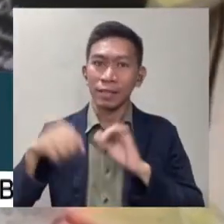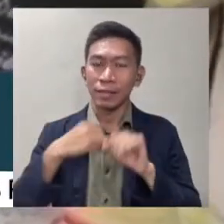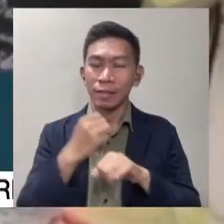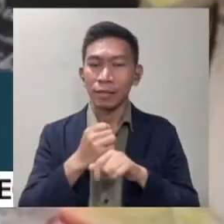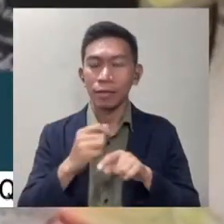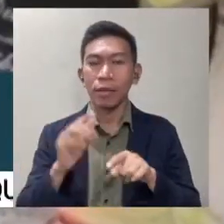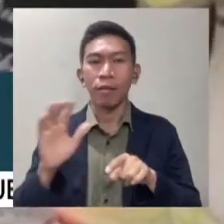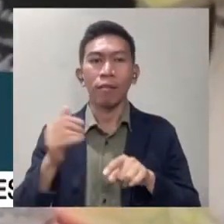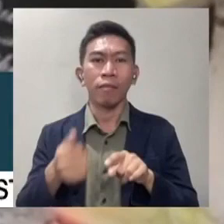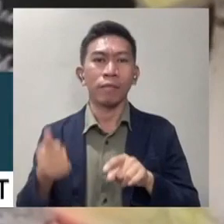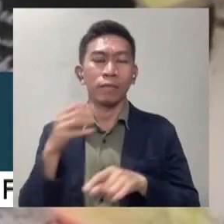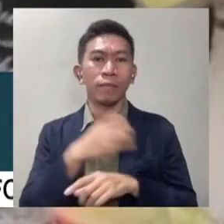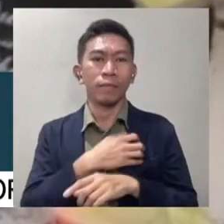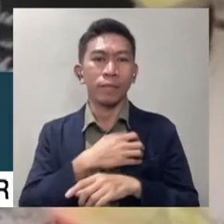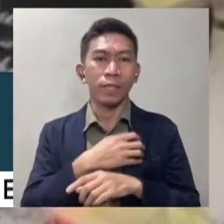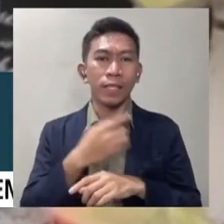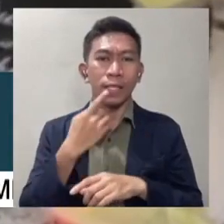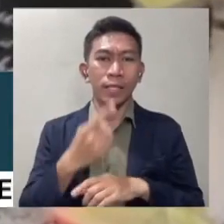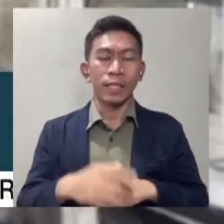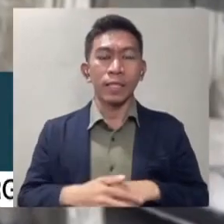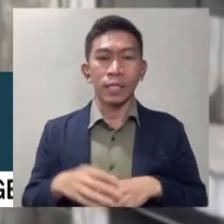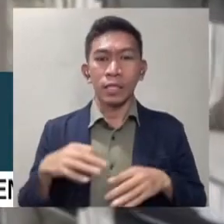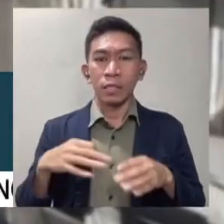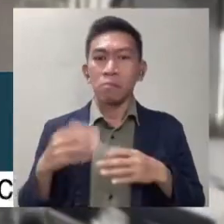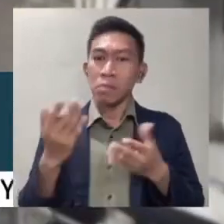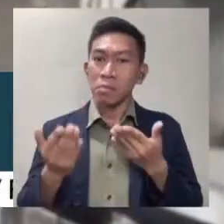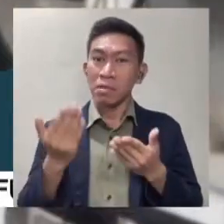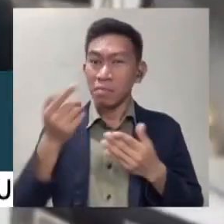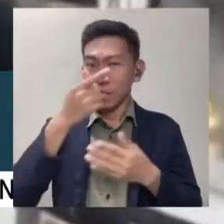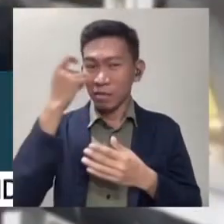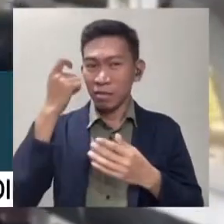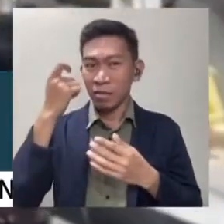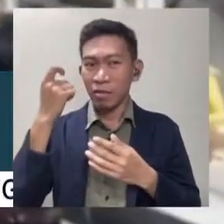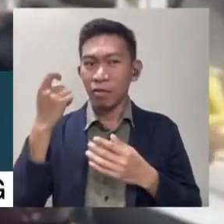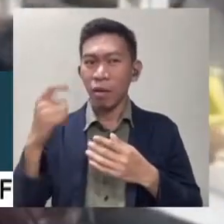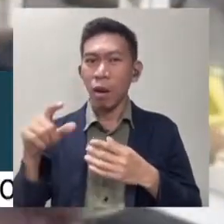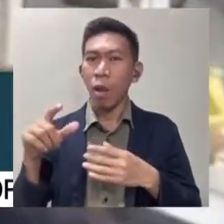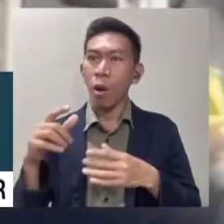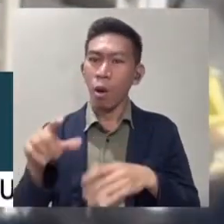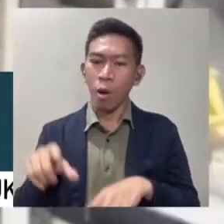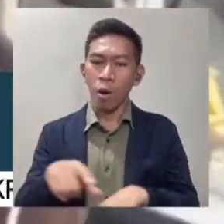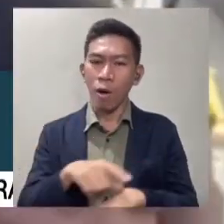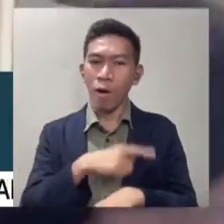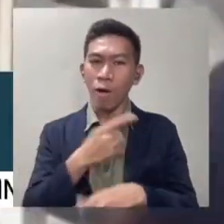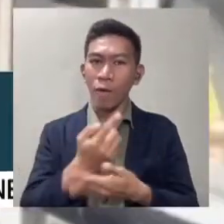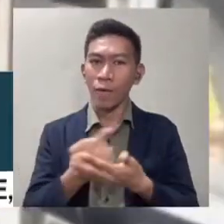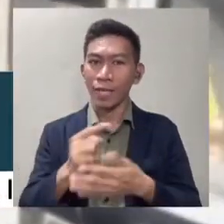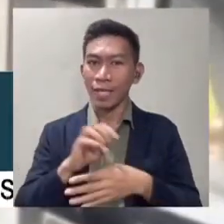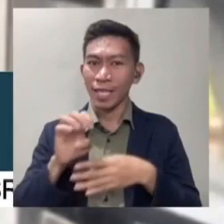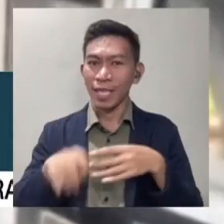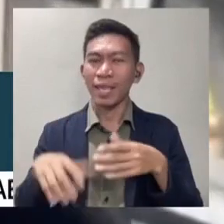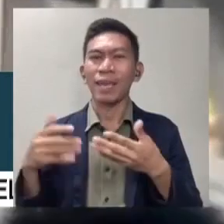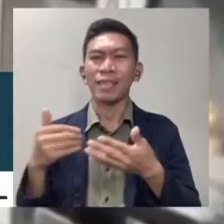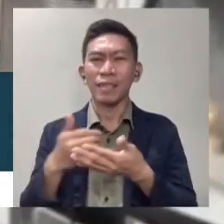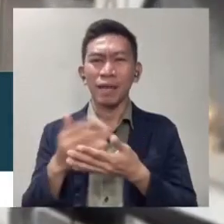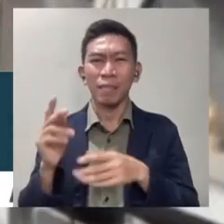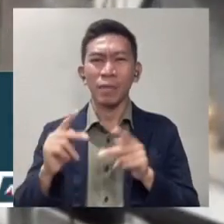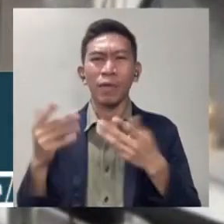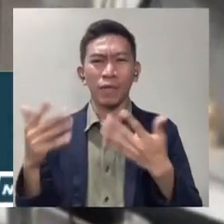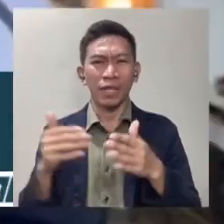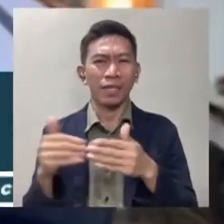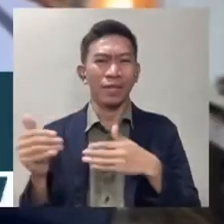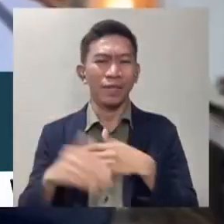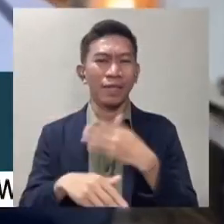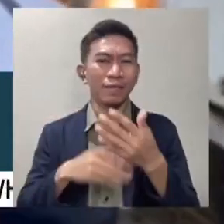Colonel Janet Rafter says. It could possibly be due to the long weekend where the crowd is already dispersed over the past